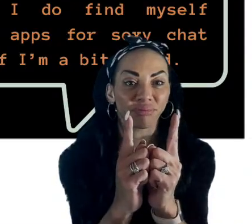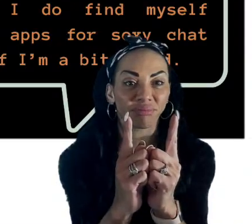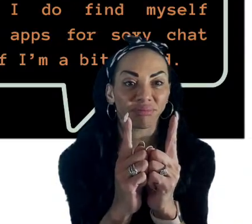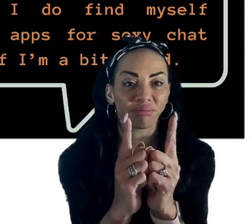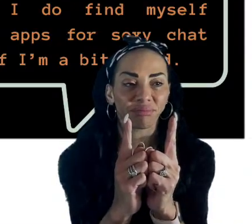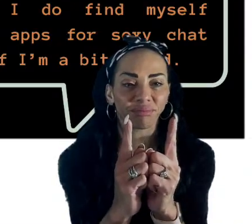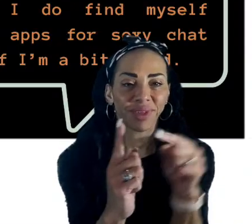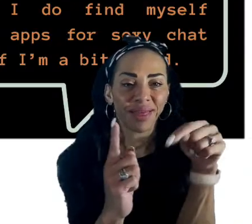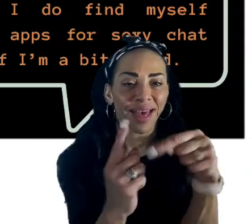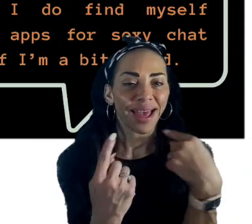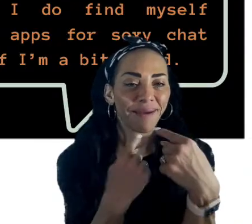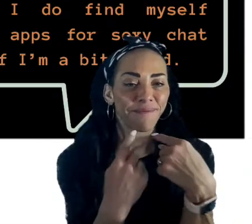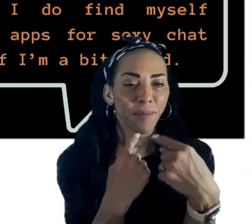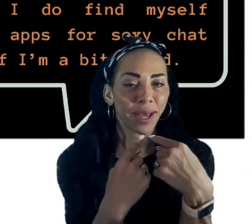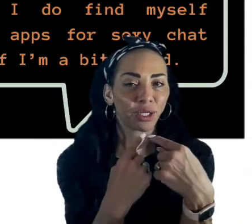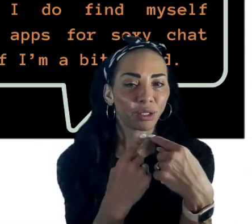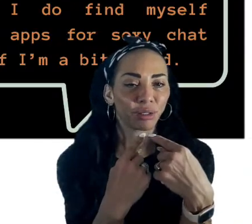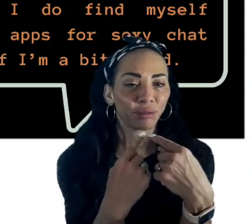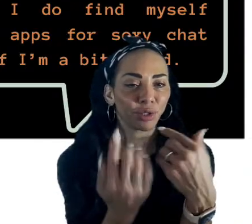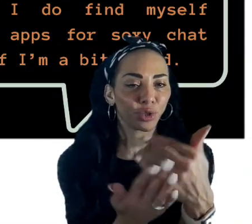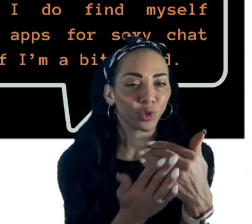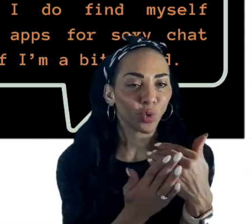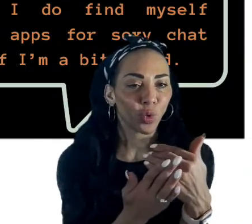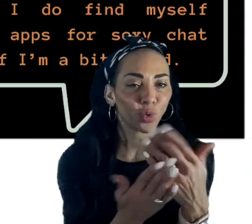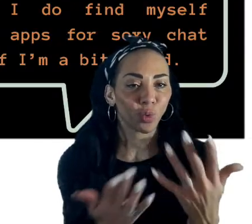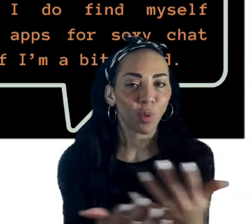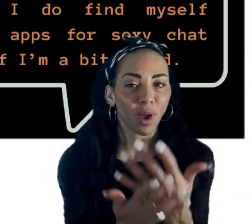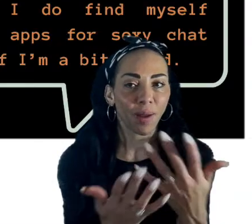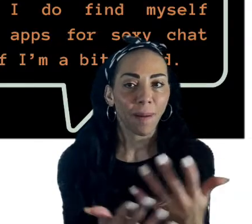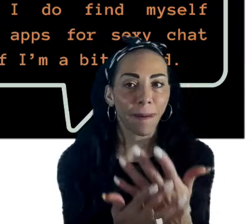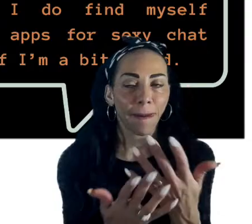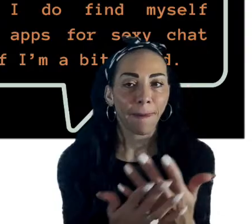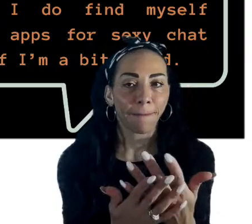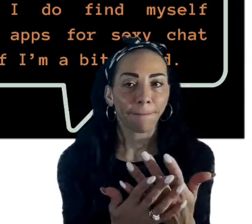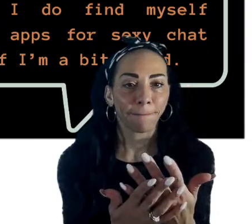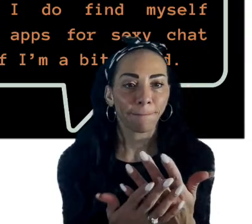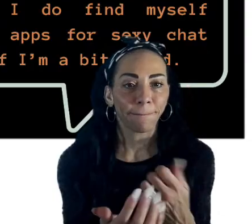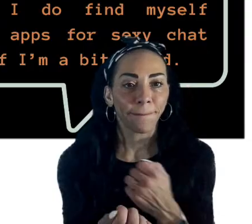where are all my banned conversations? Where do they exist now?